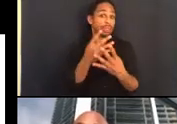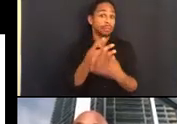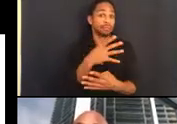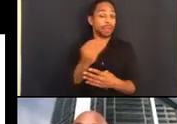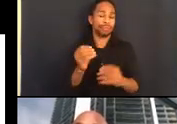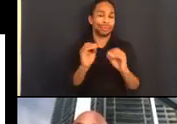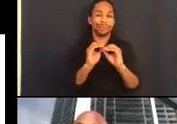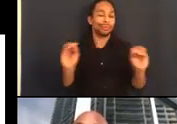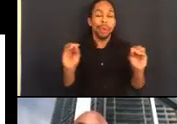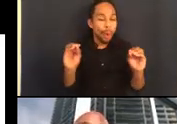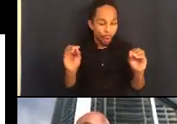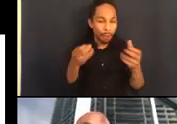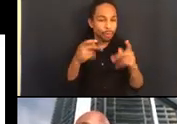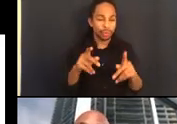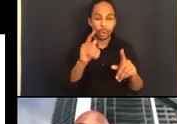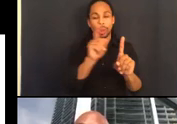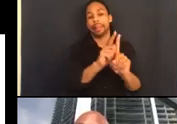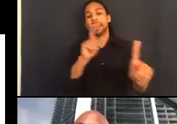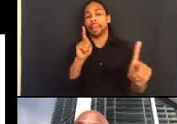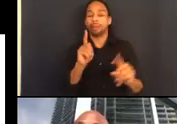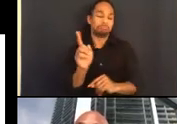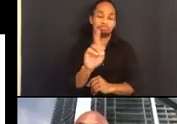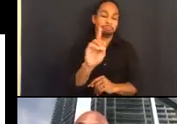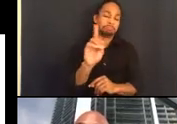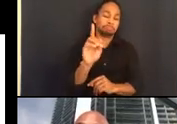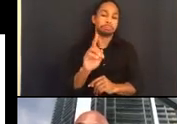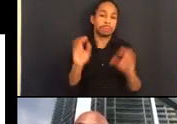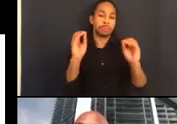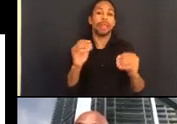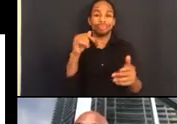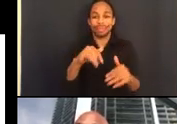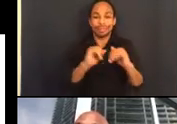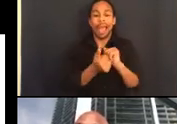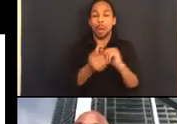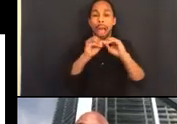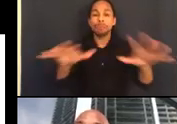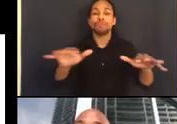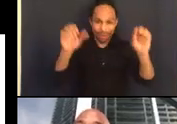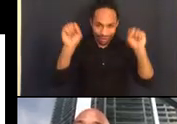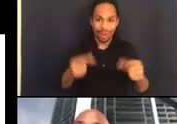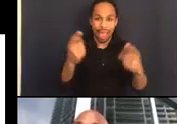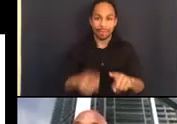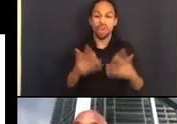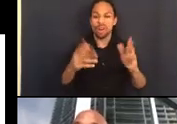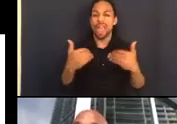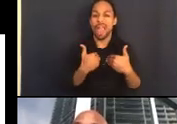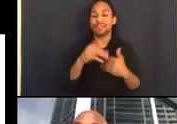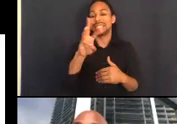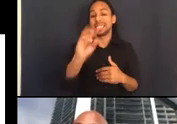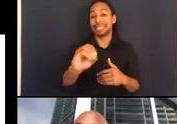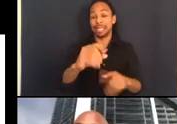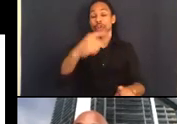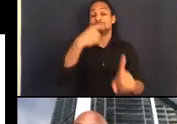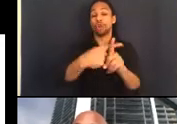at social distancing. This is the perfect storm for an outbreak. There have already been 60 confirmed